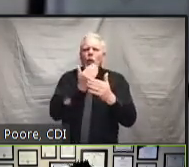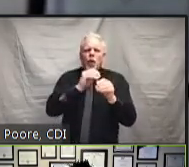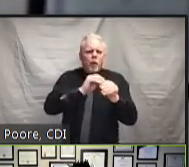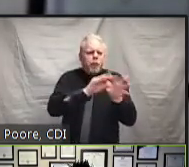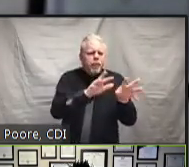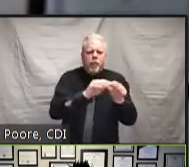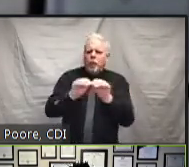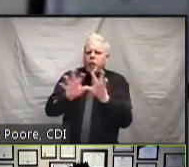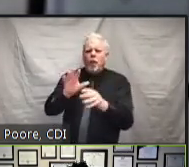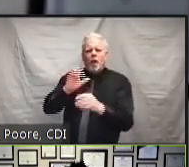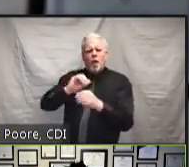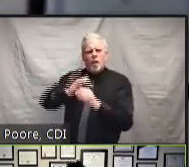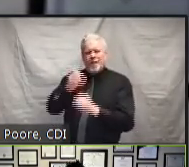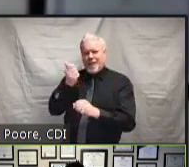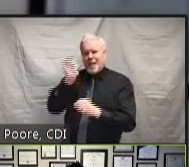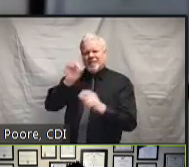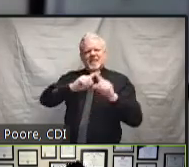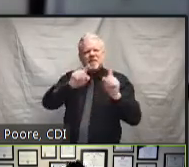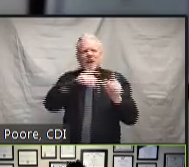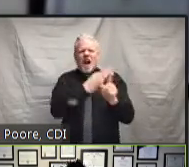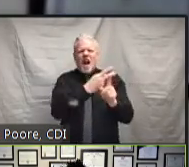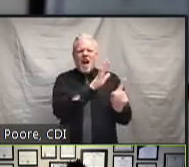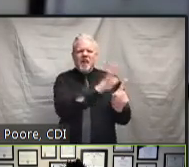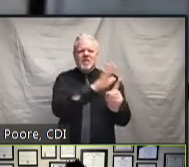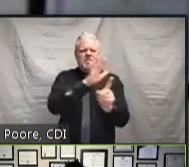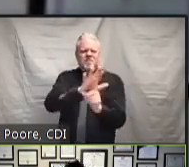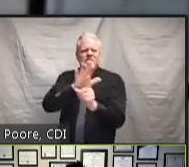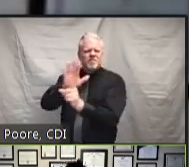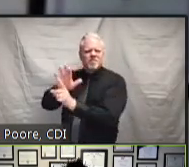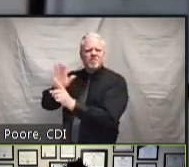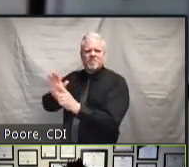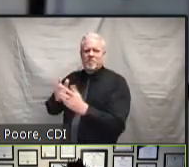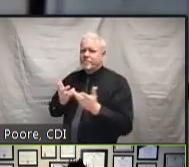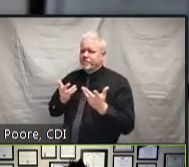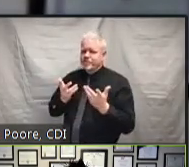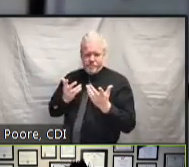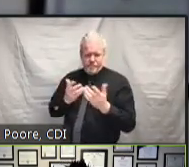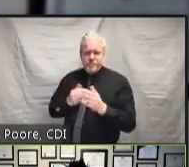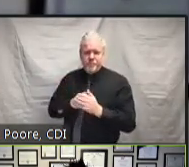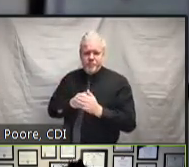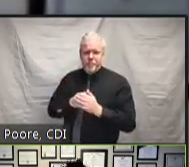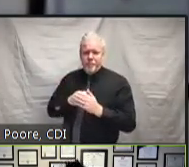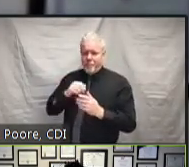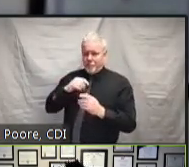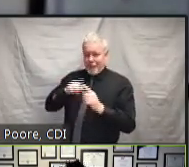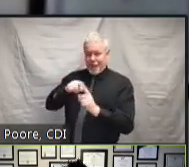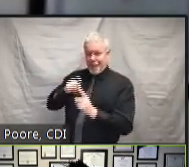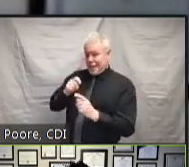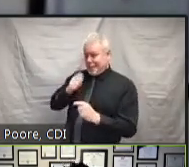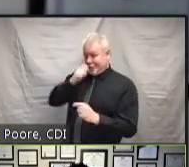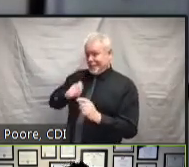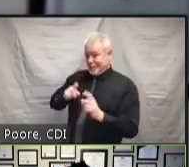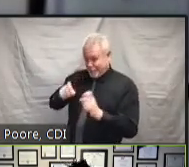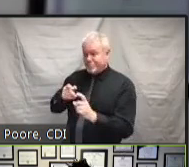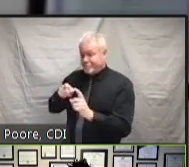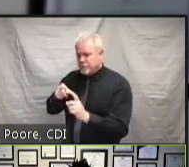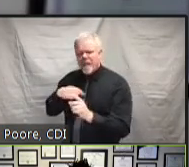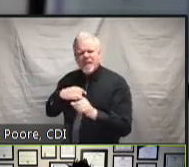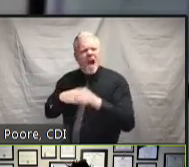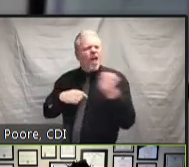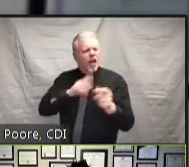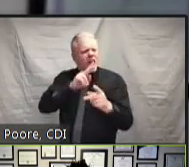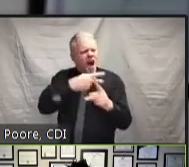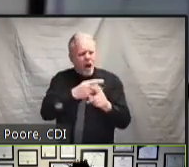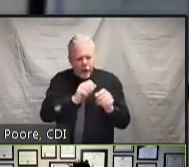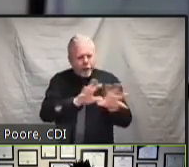are sending specimens locally to Wadsworth Lab, looking for these new variants here in the county. And to date, we have not seen